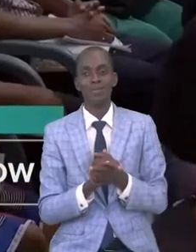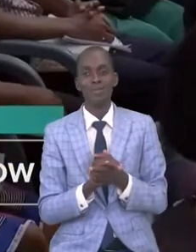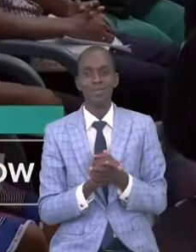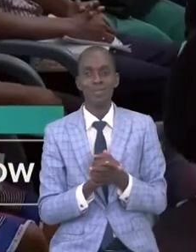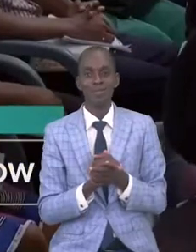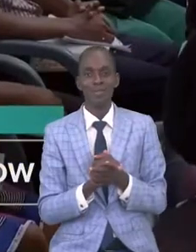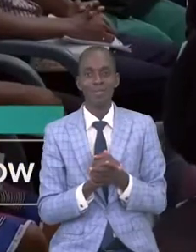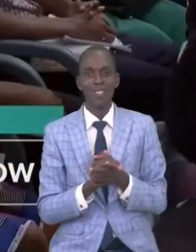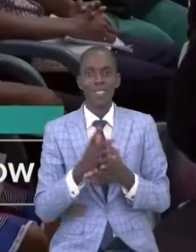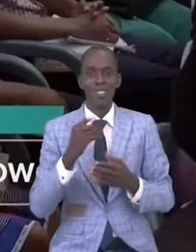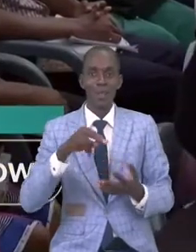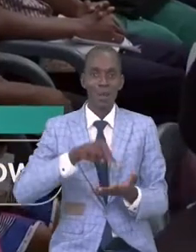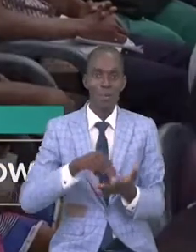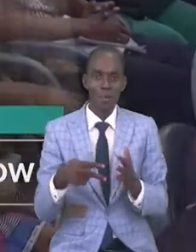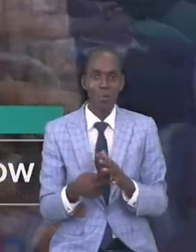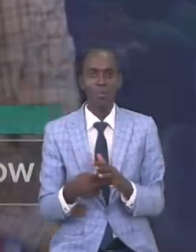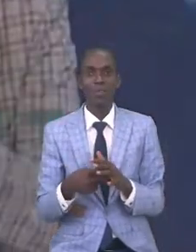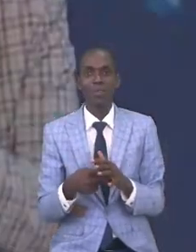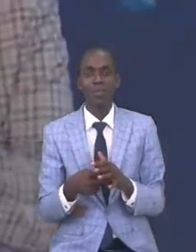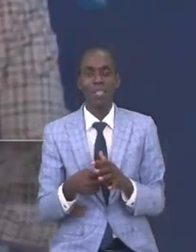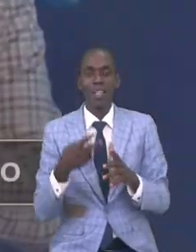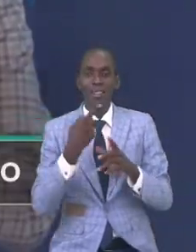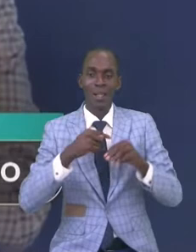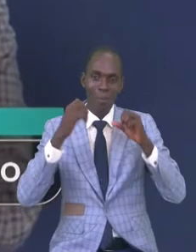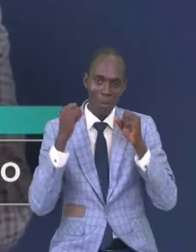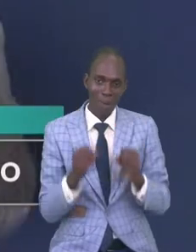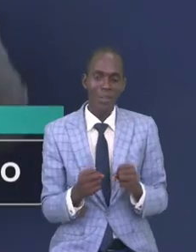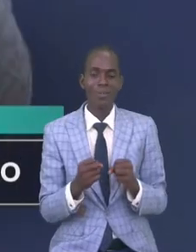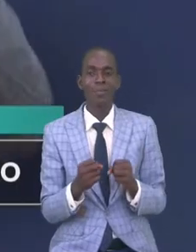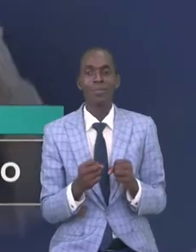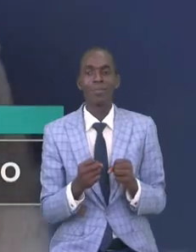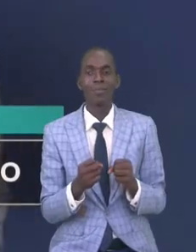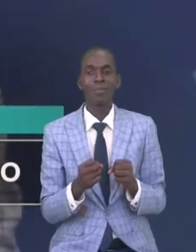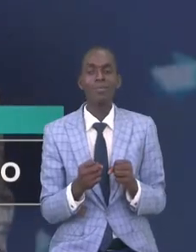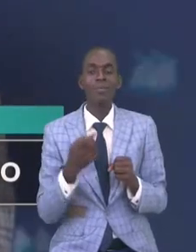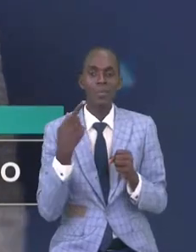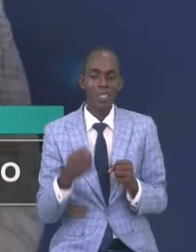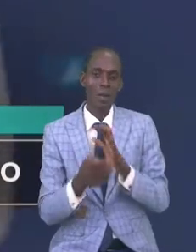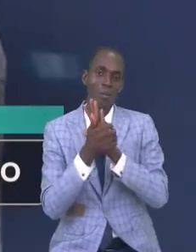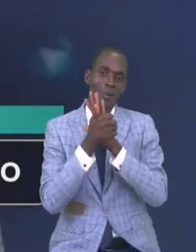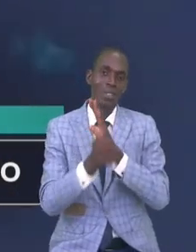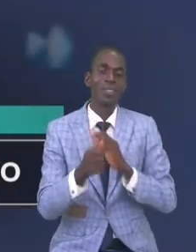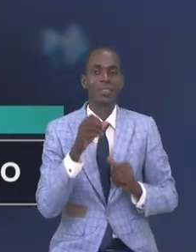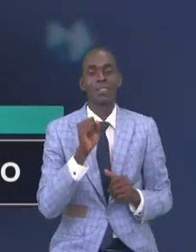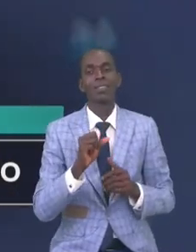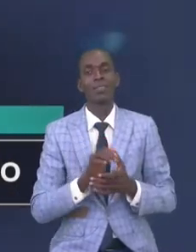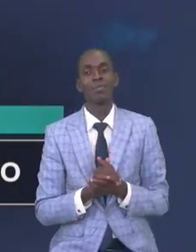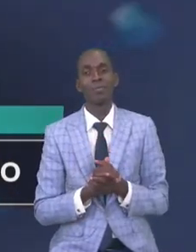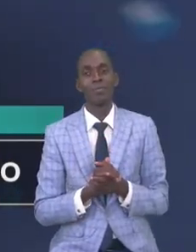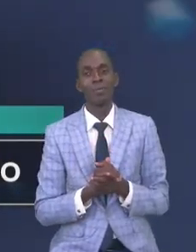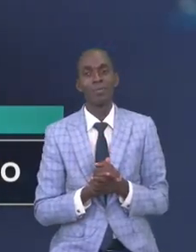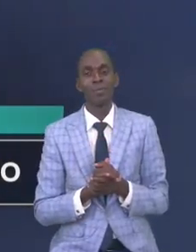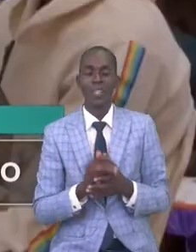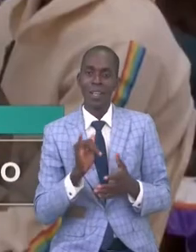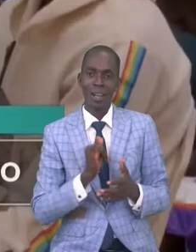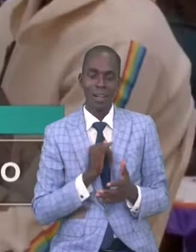The purpose, the power, the potential. I congratulate